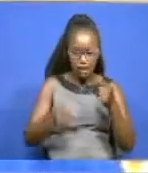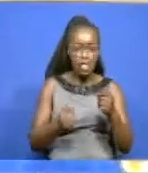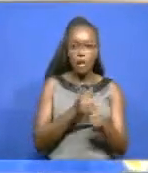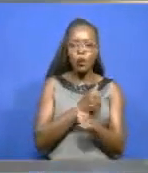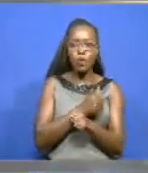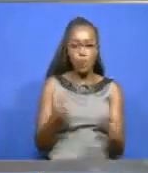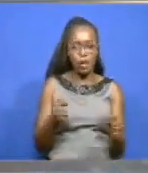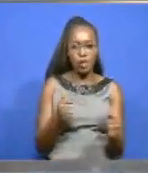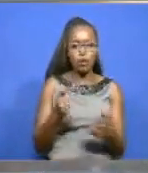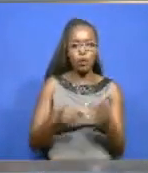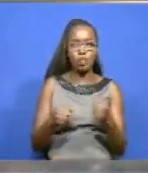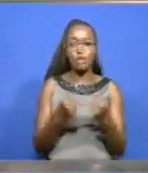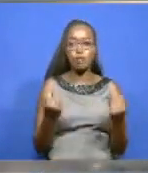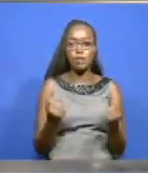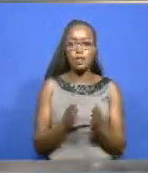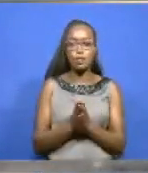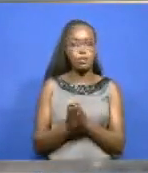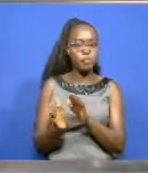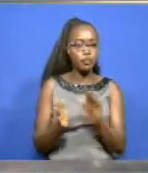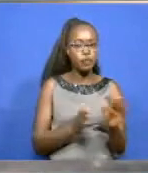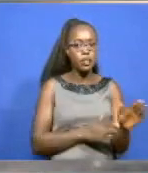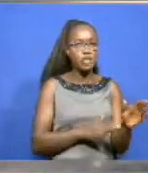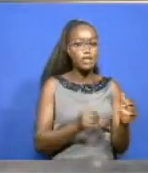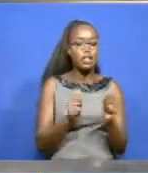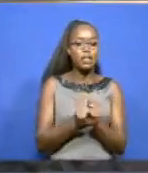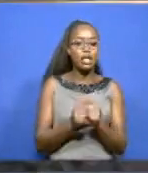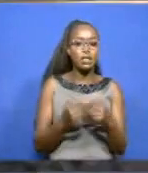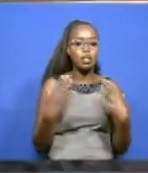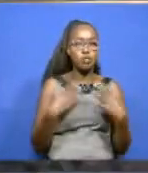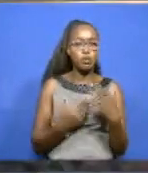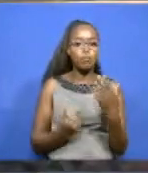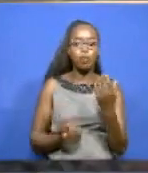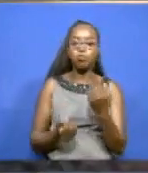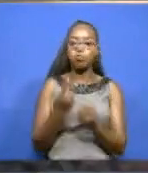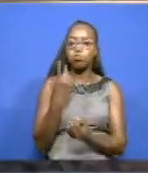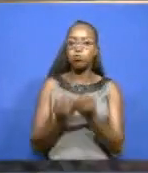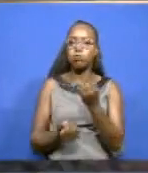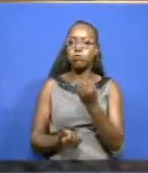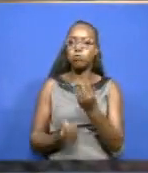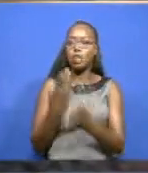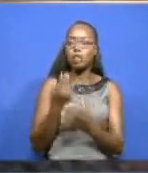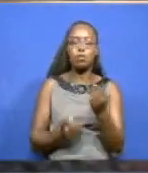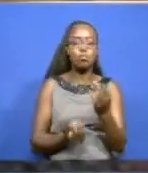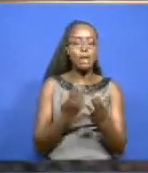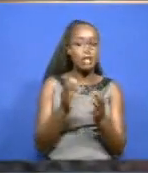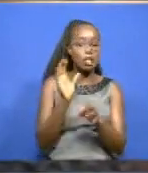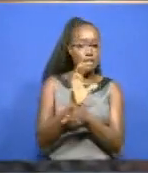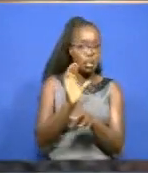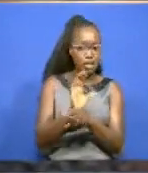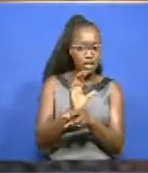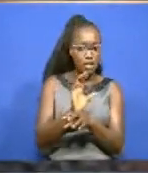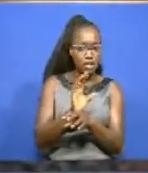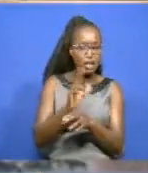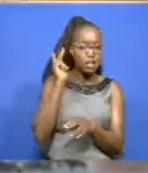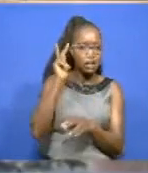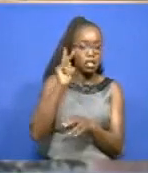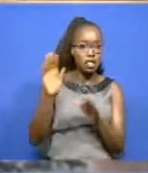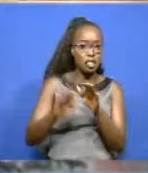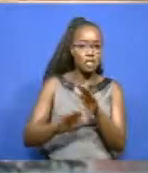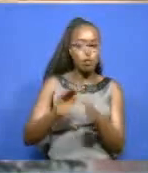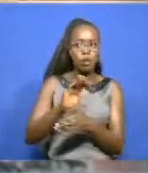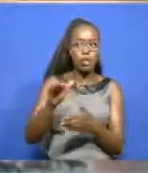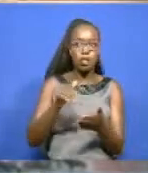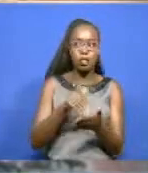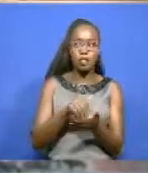what happened. Elsewhere, 10 suspected arsonists have been arrested over torching of churches in Otamba in Kisii Central Sub-County. At a